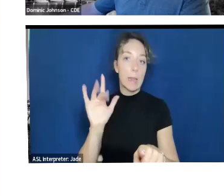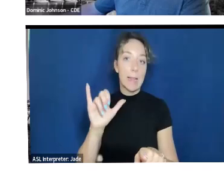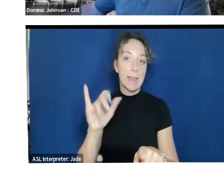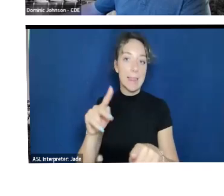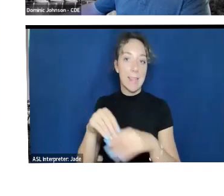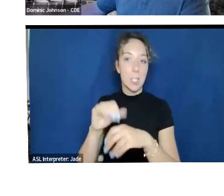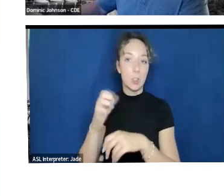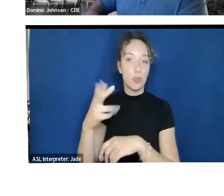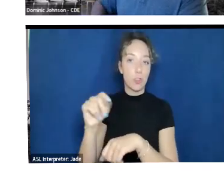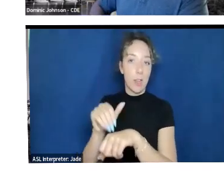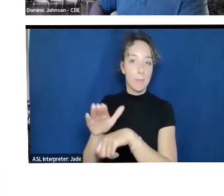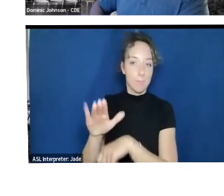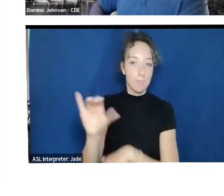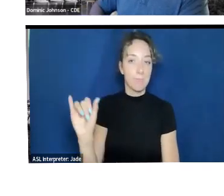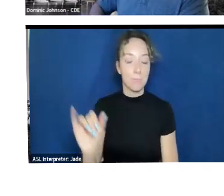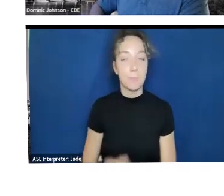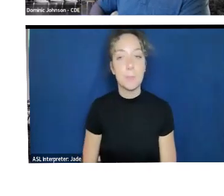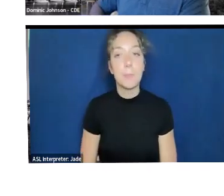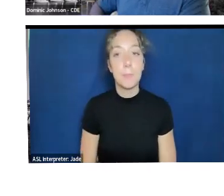Next slide, please.